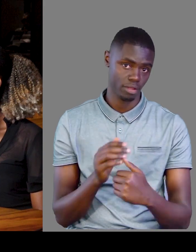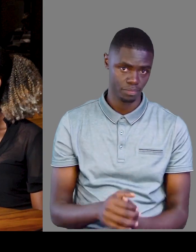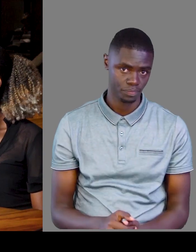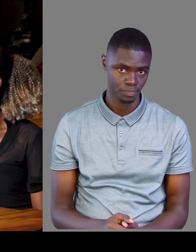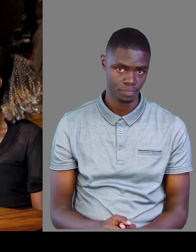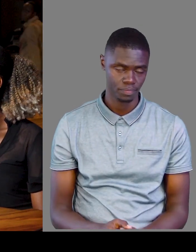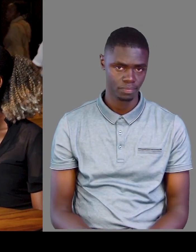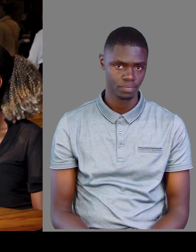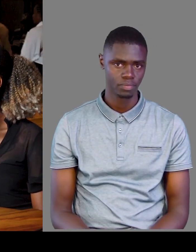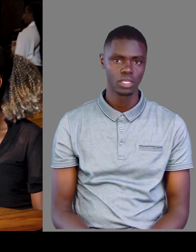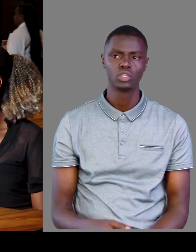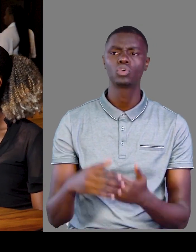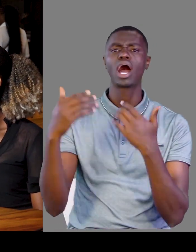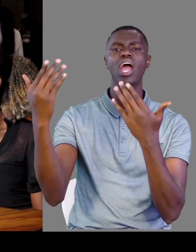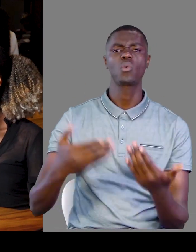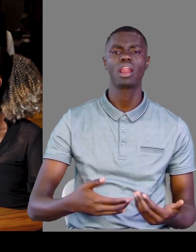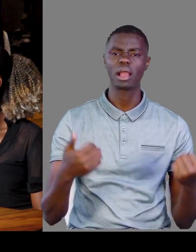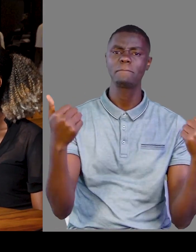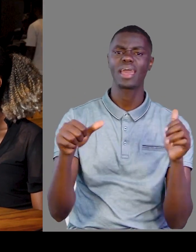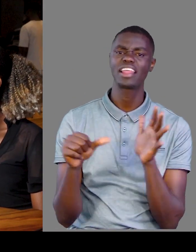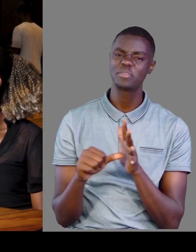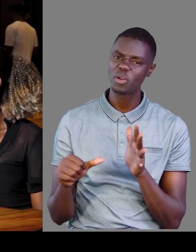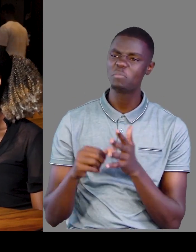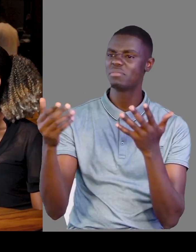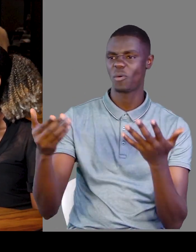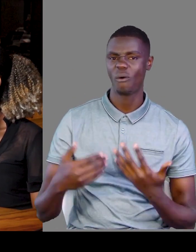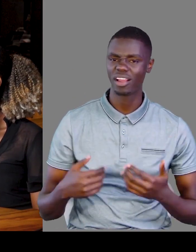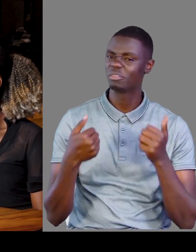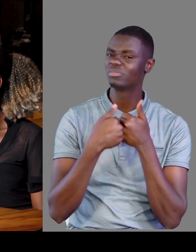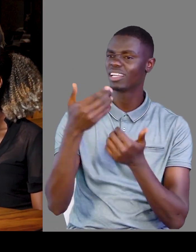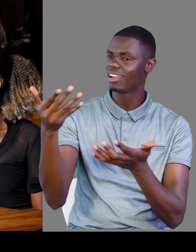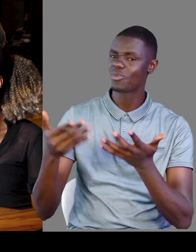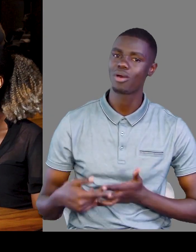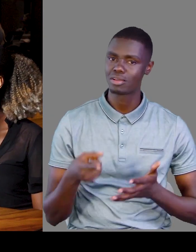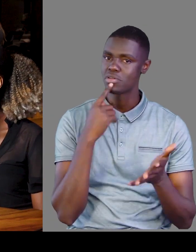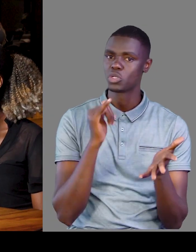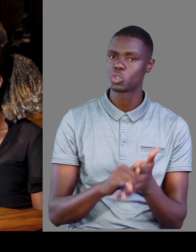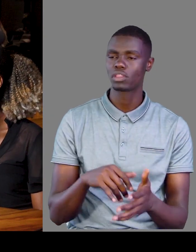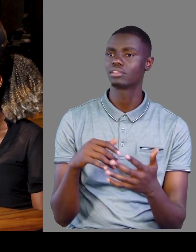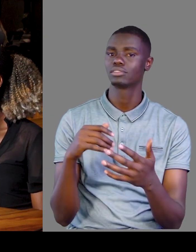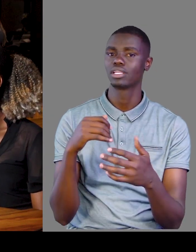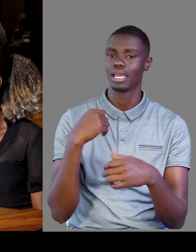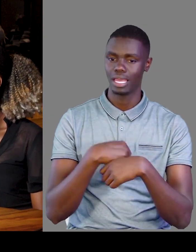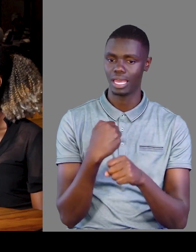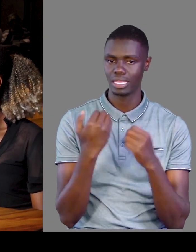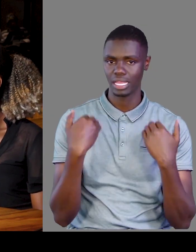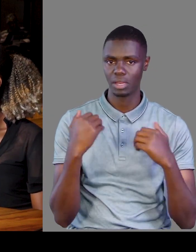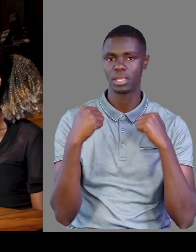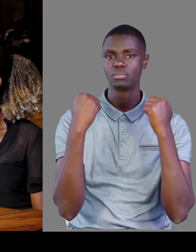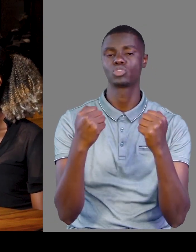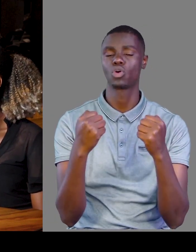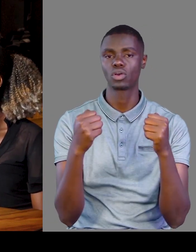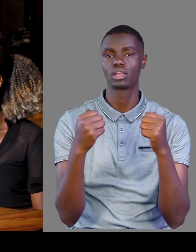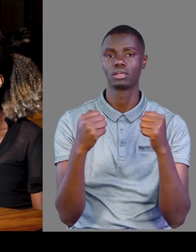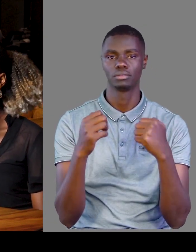I'm so much welcome any kind of problems, any kind of challenges, because make me strong, make